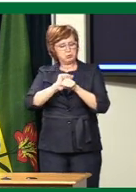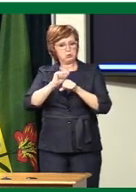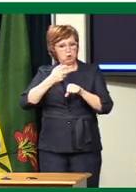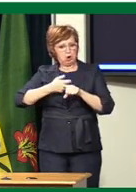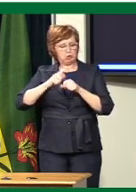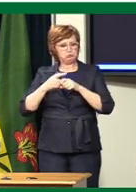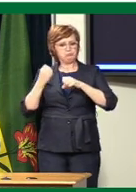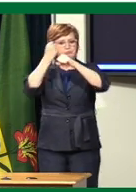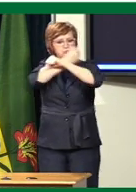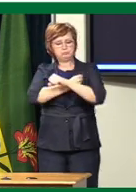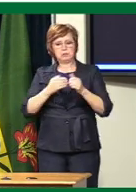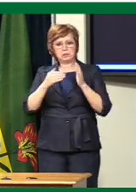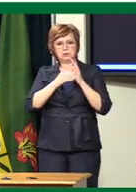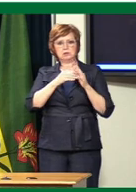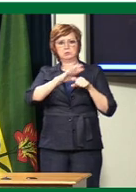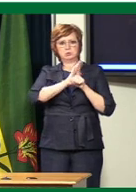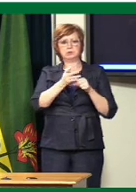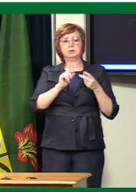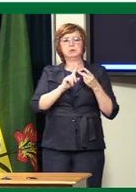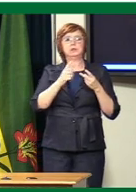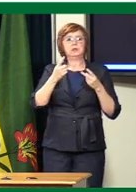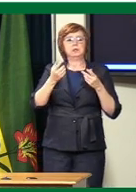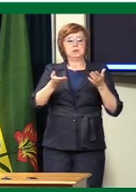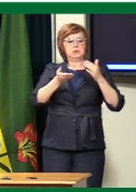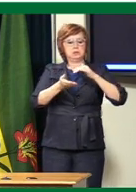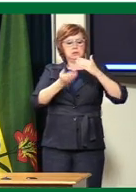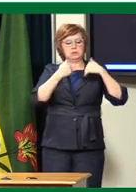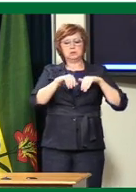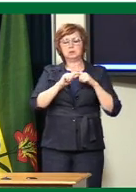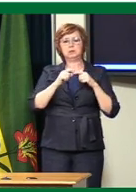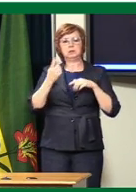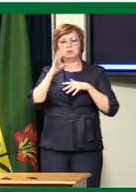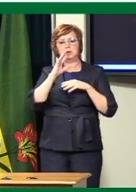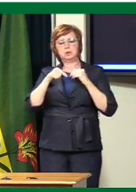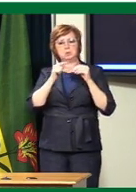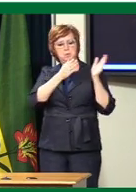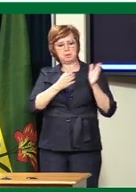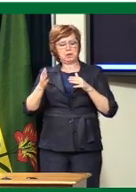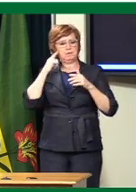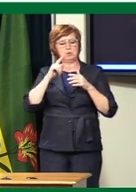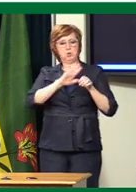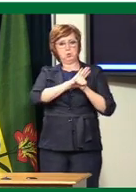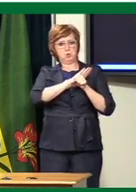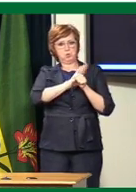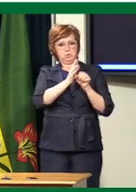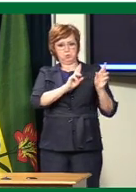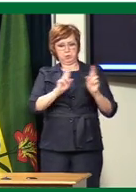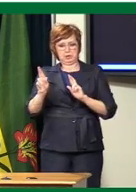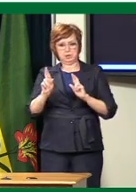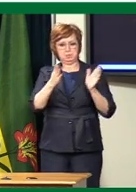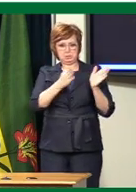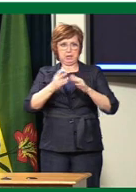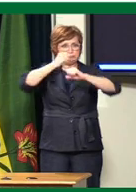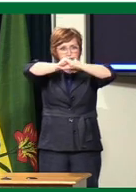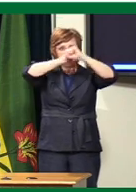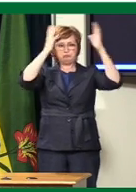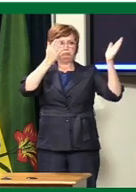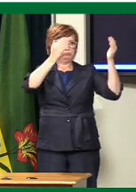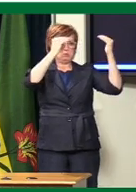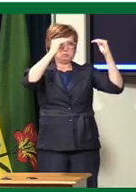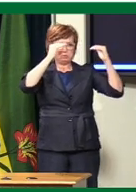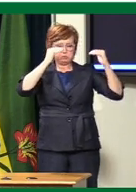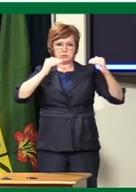Readiness Plan and also provide some more details on the pressures and challenges facing the healthcare system. I'm going to pass it over to Derek in a minute, but